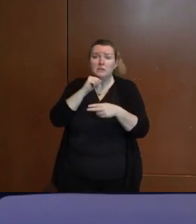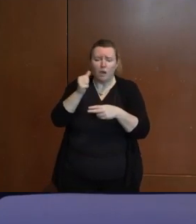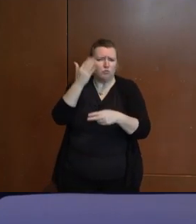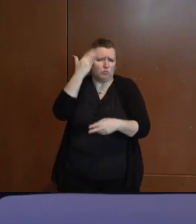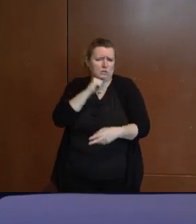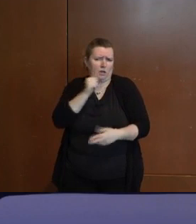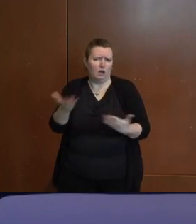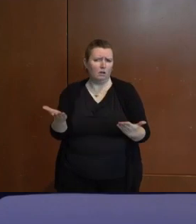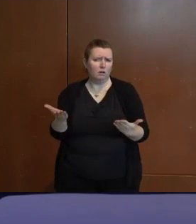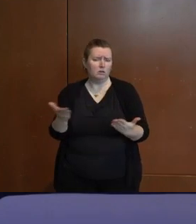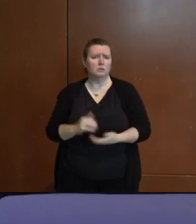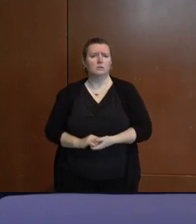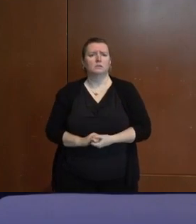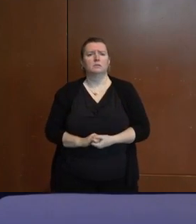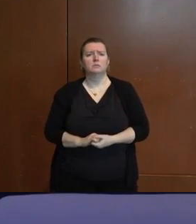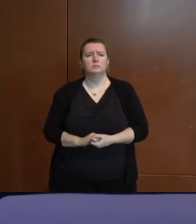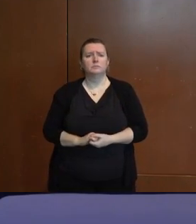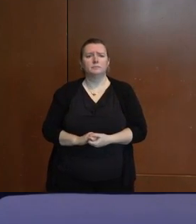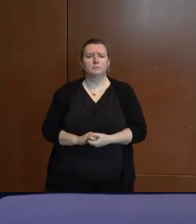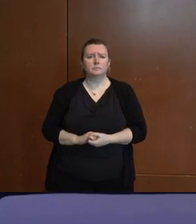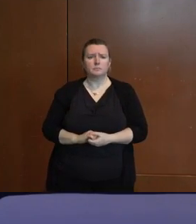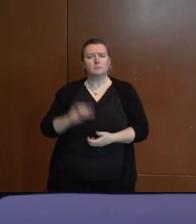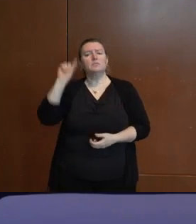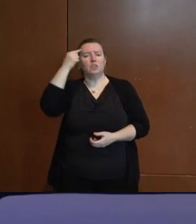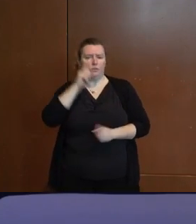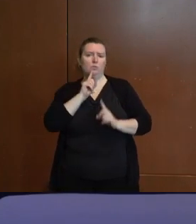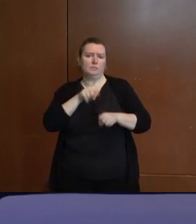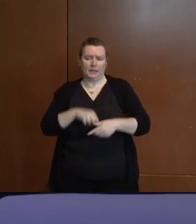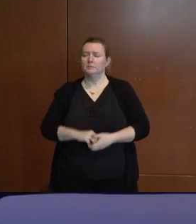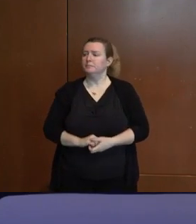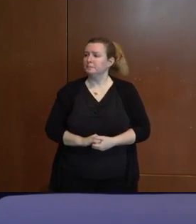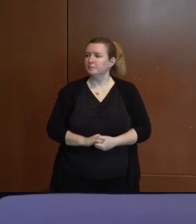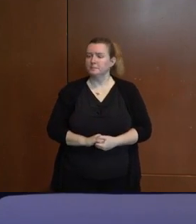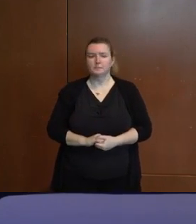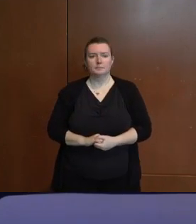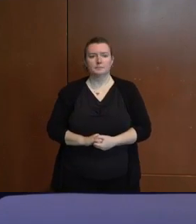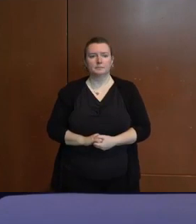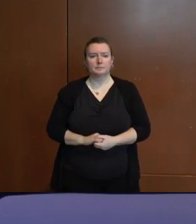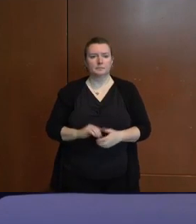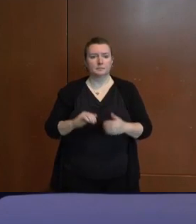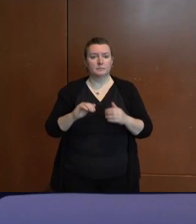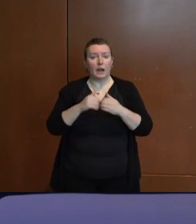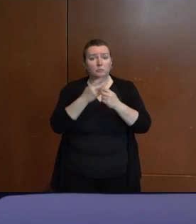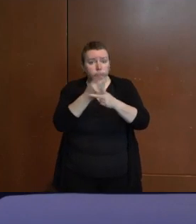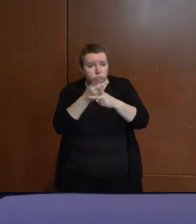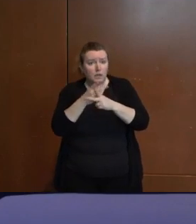to prioritize healthcare workers and first responders across a number of both days